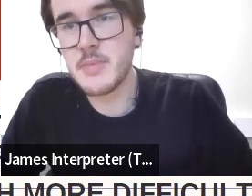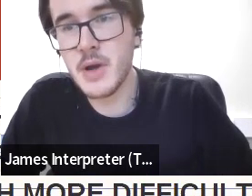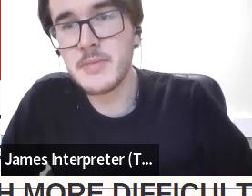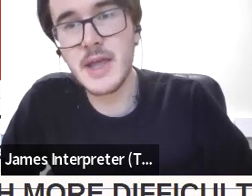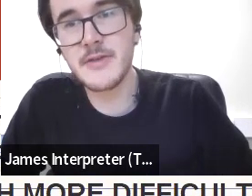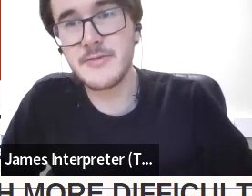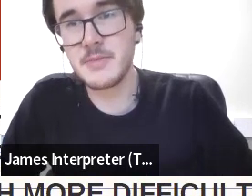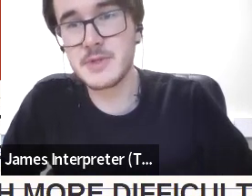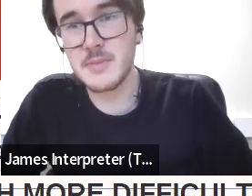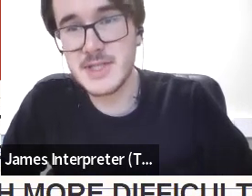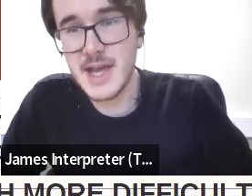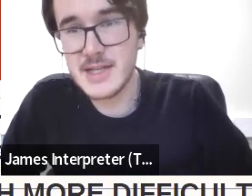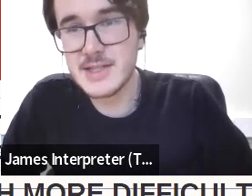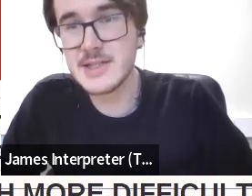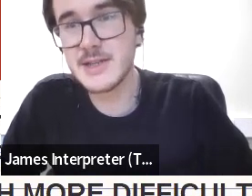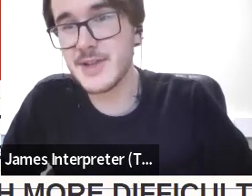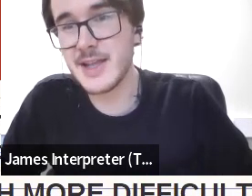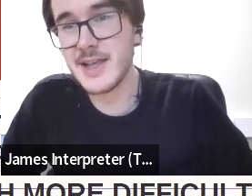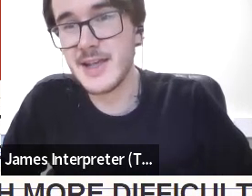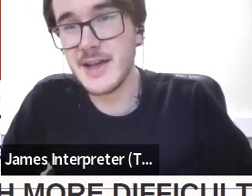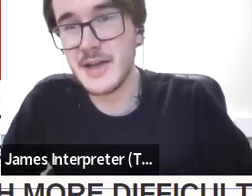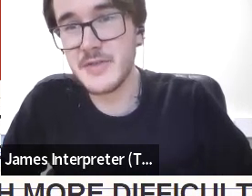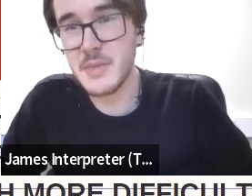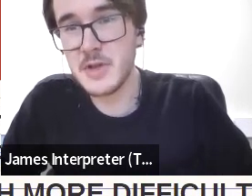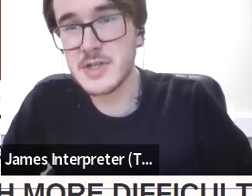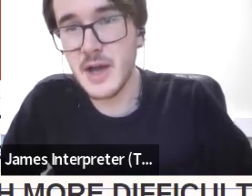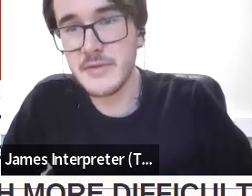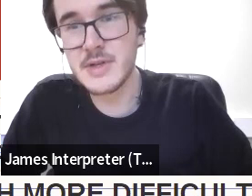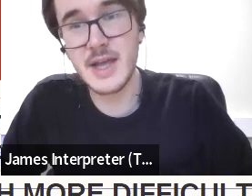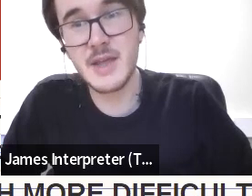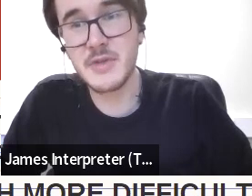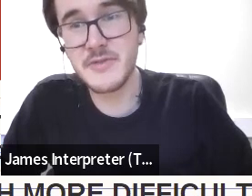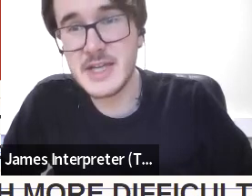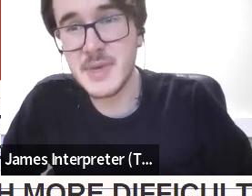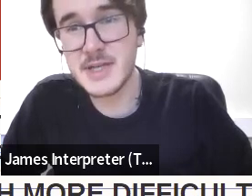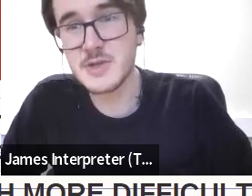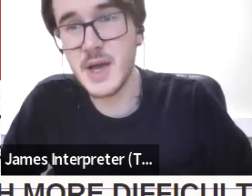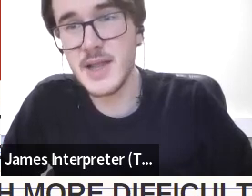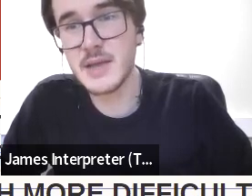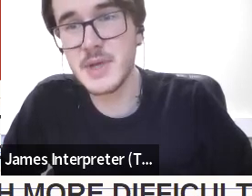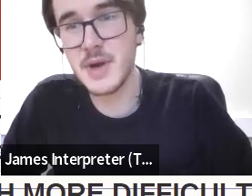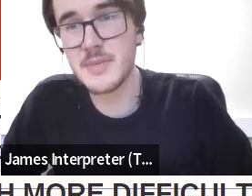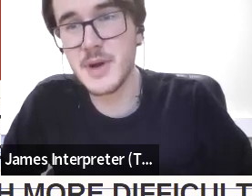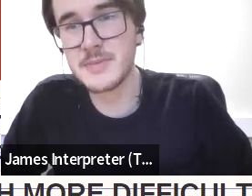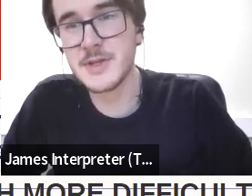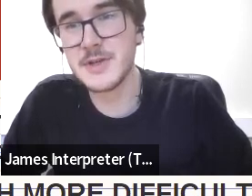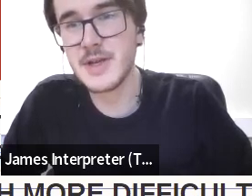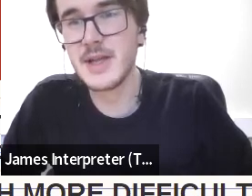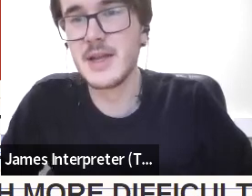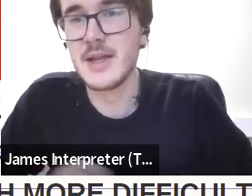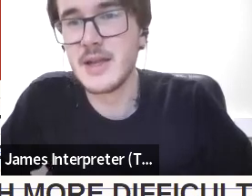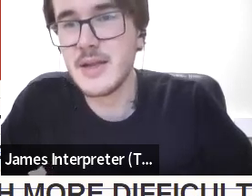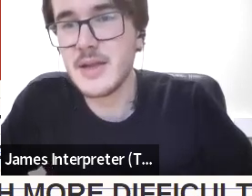That can be a problem if people's got moustaches, if their mouth is covered, again with face masks as well. That can be quite a problem